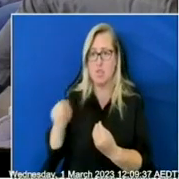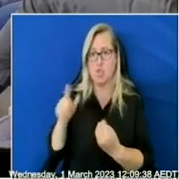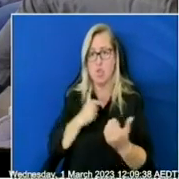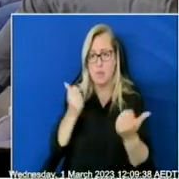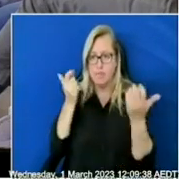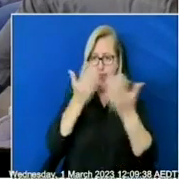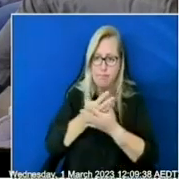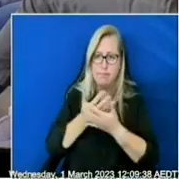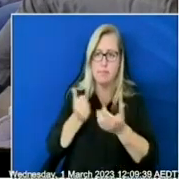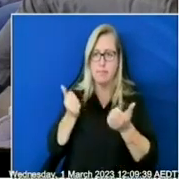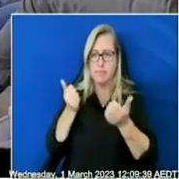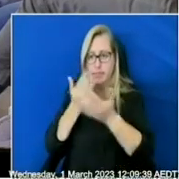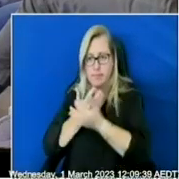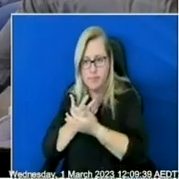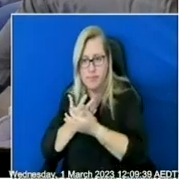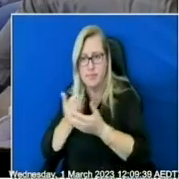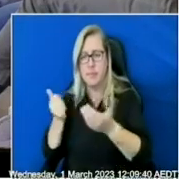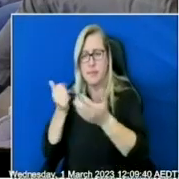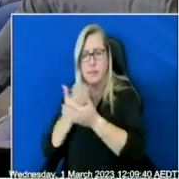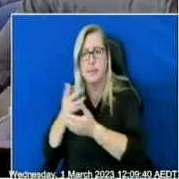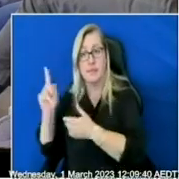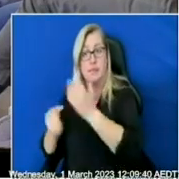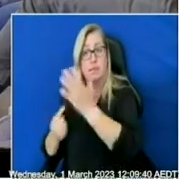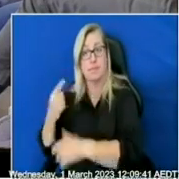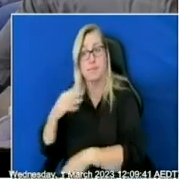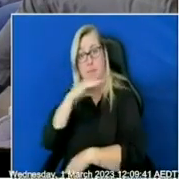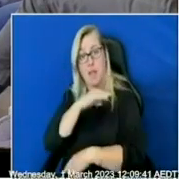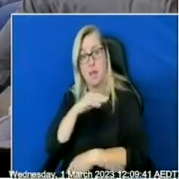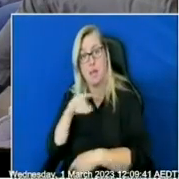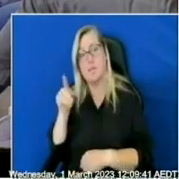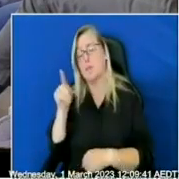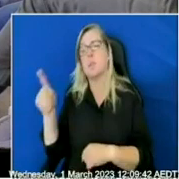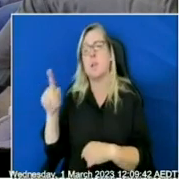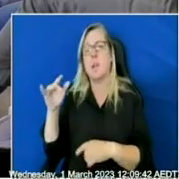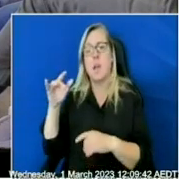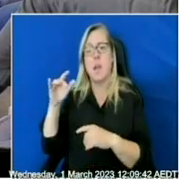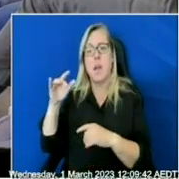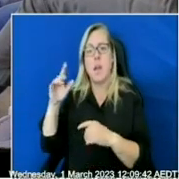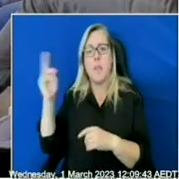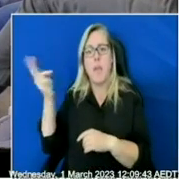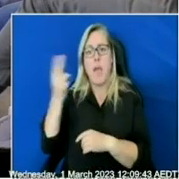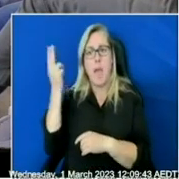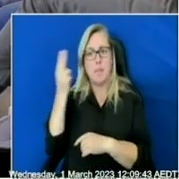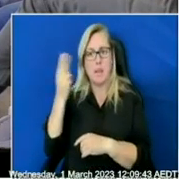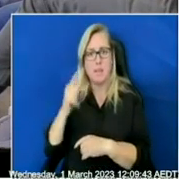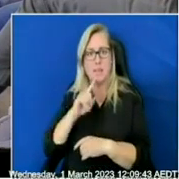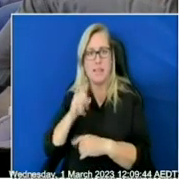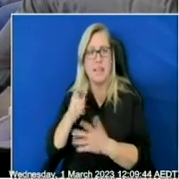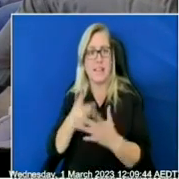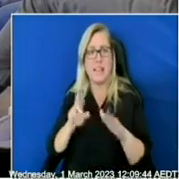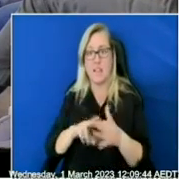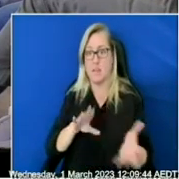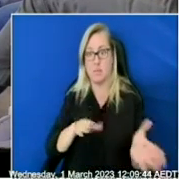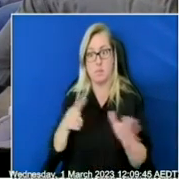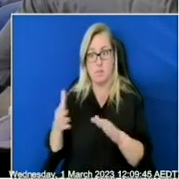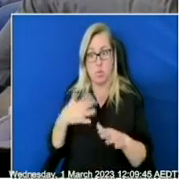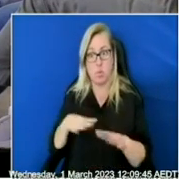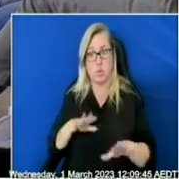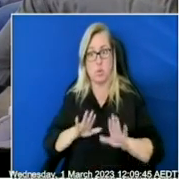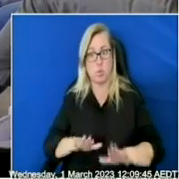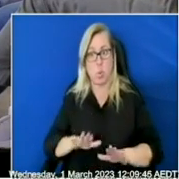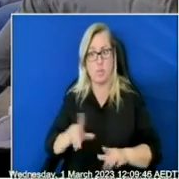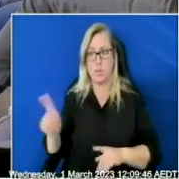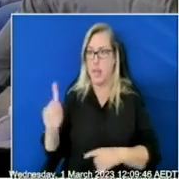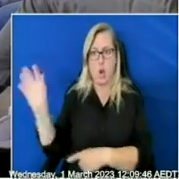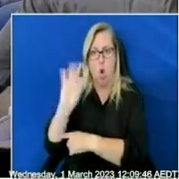and the air flight ambulance said, if she passes on the road, do you want us to stop? And we said no. We convoyed behind her.